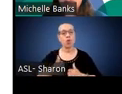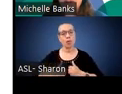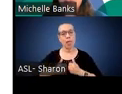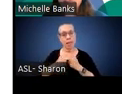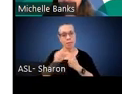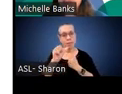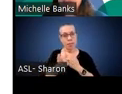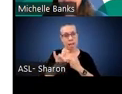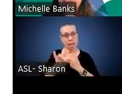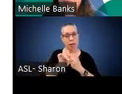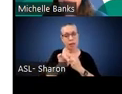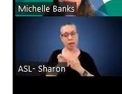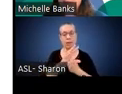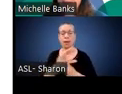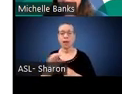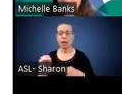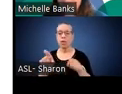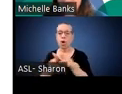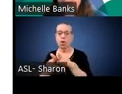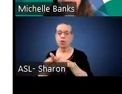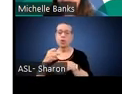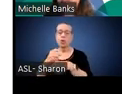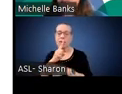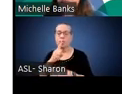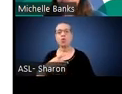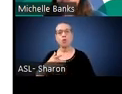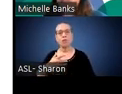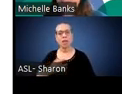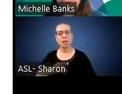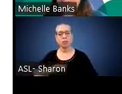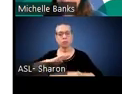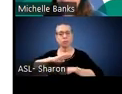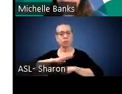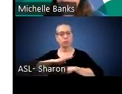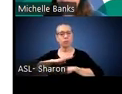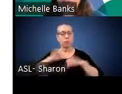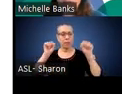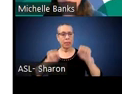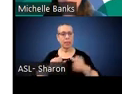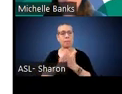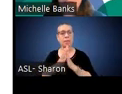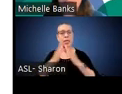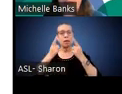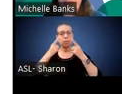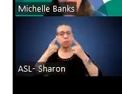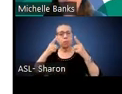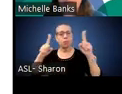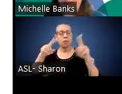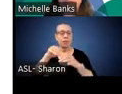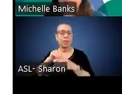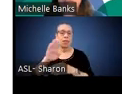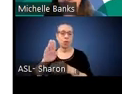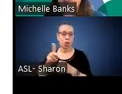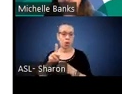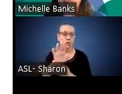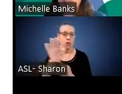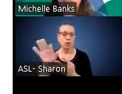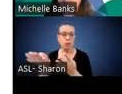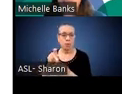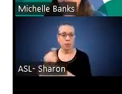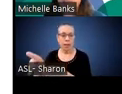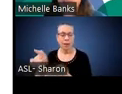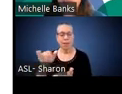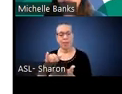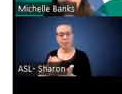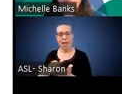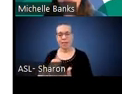and understanding that you are feeling supported and that you can be successful in your chosen path. That's